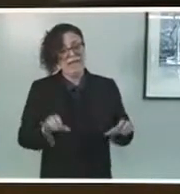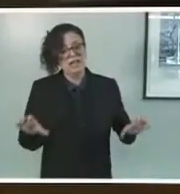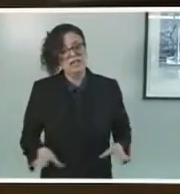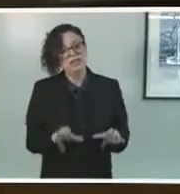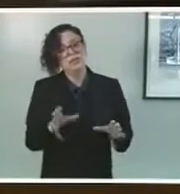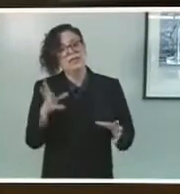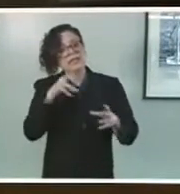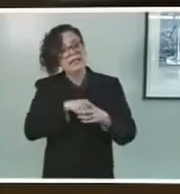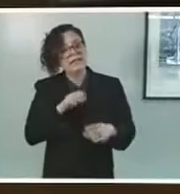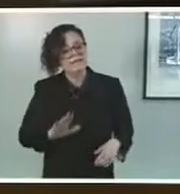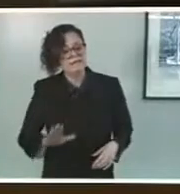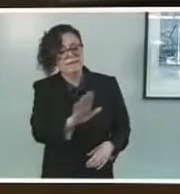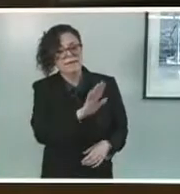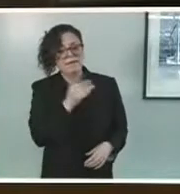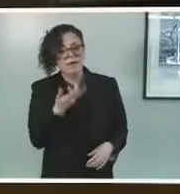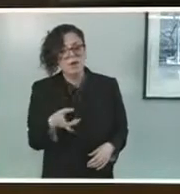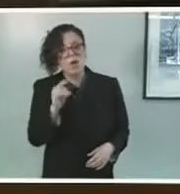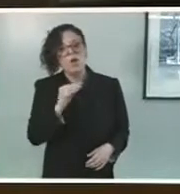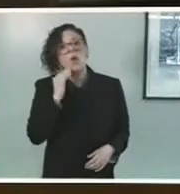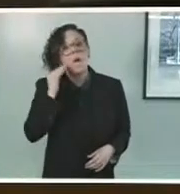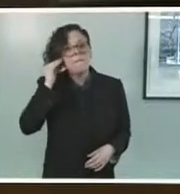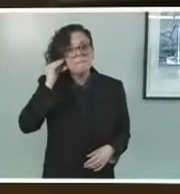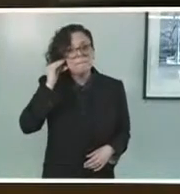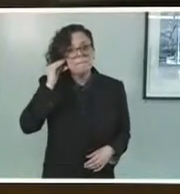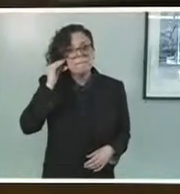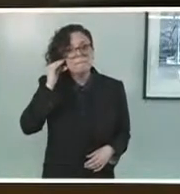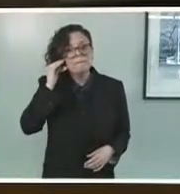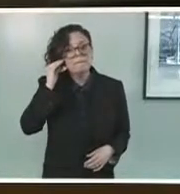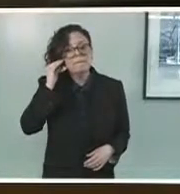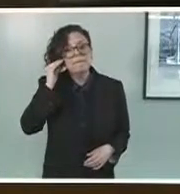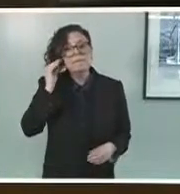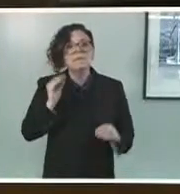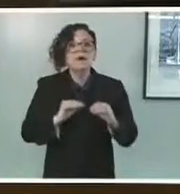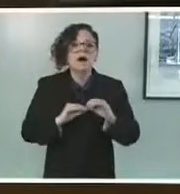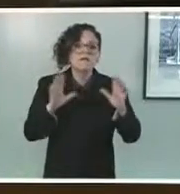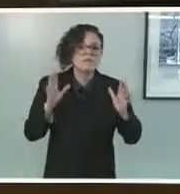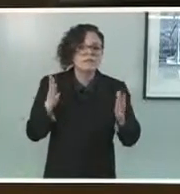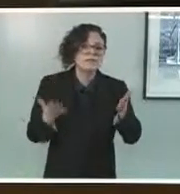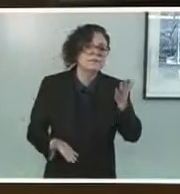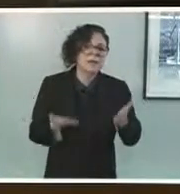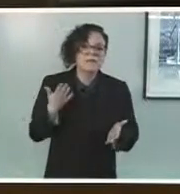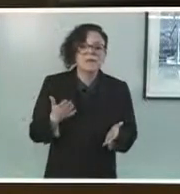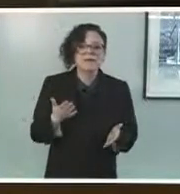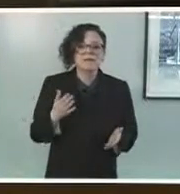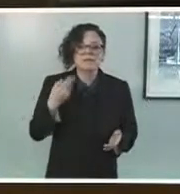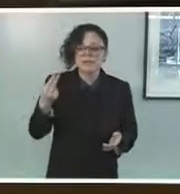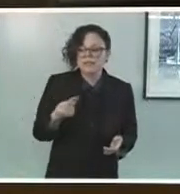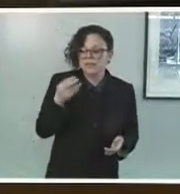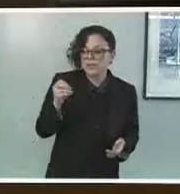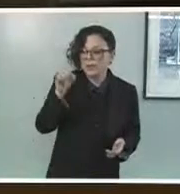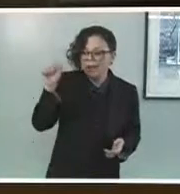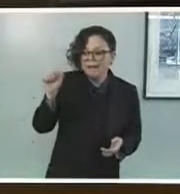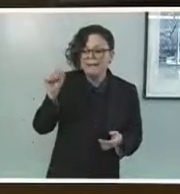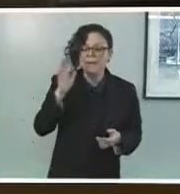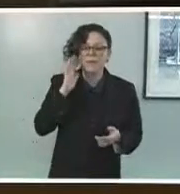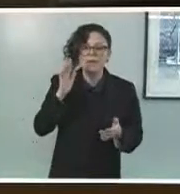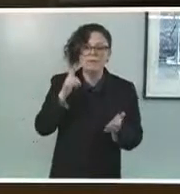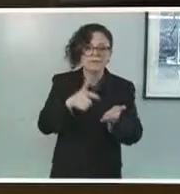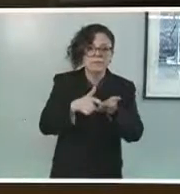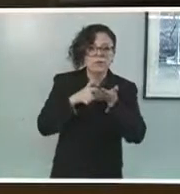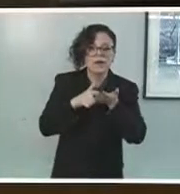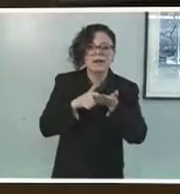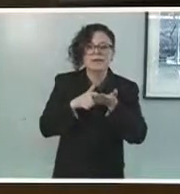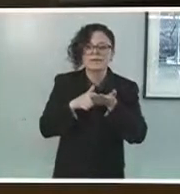their home. Obviously, there may be needs that the homeowners association need to facilitate for purposes of